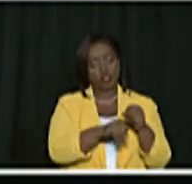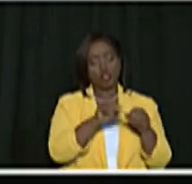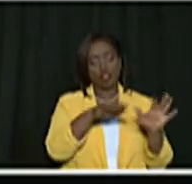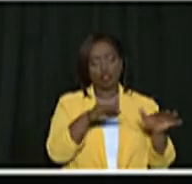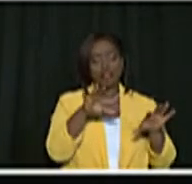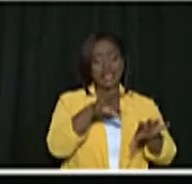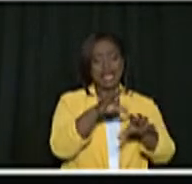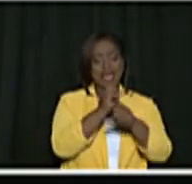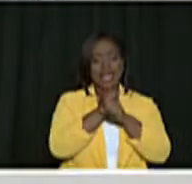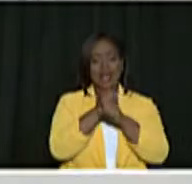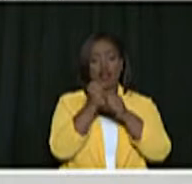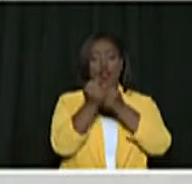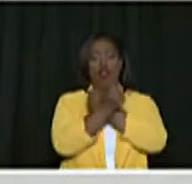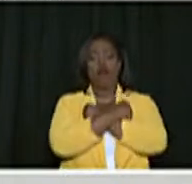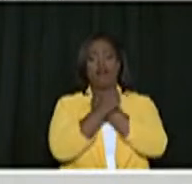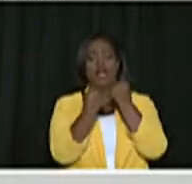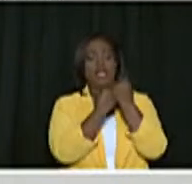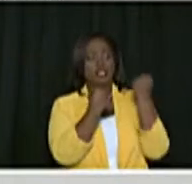that they need.